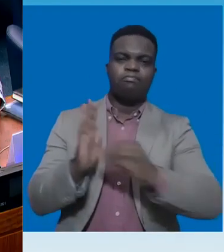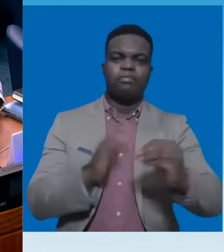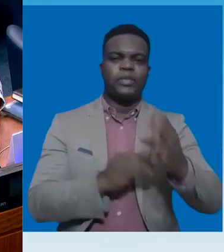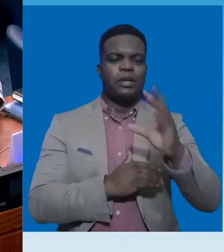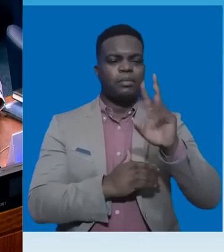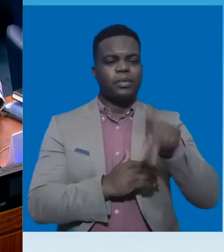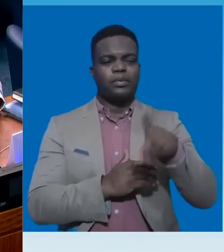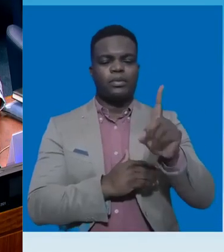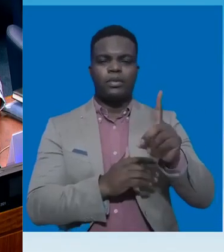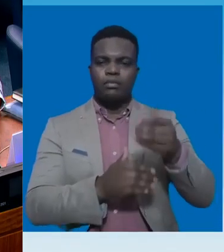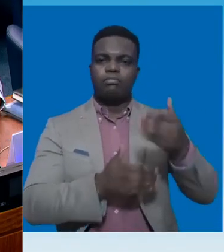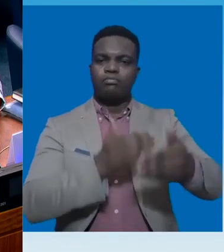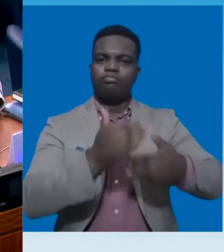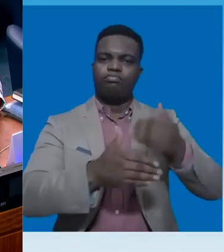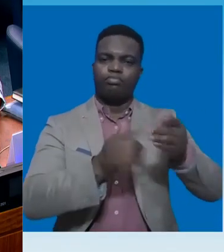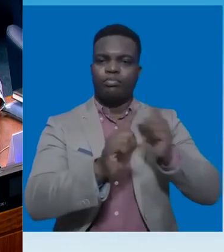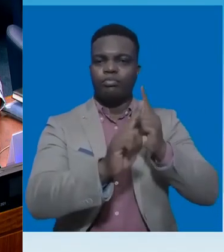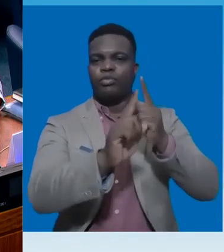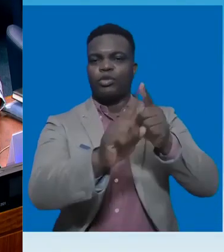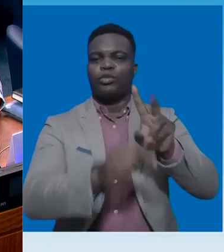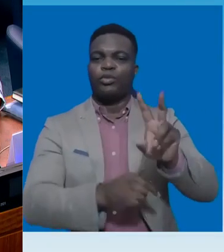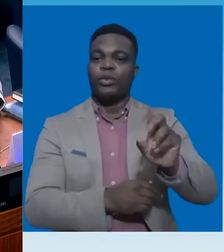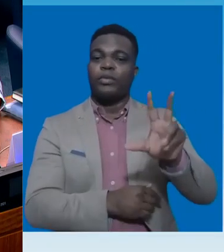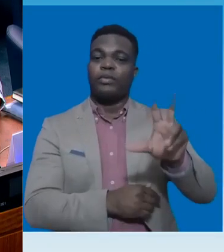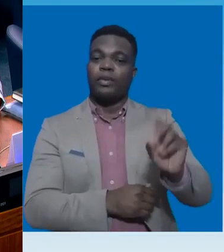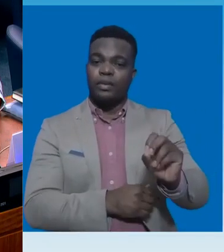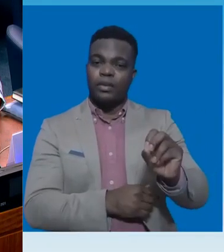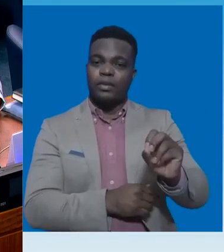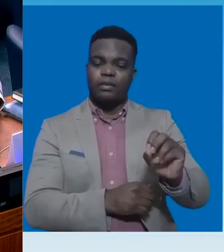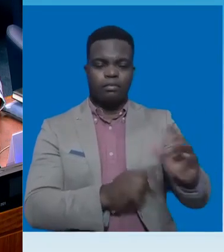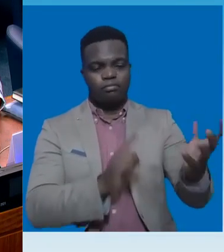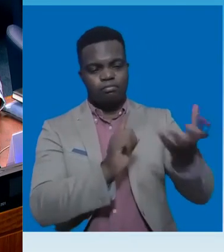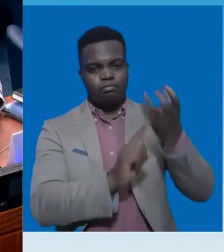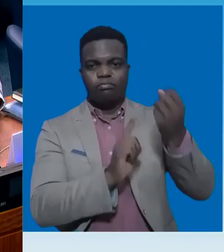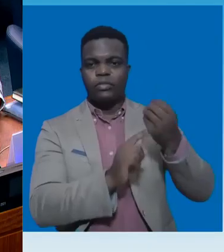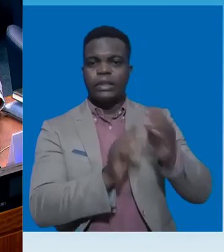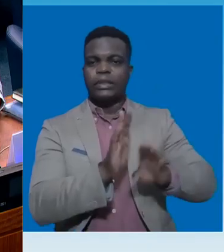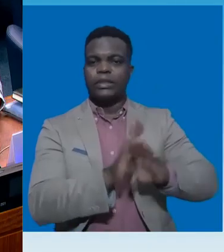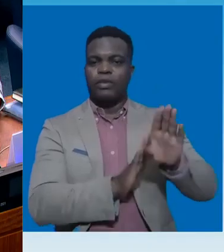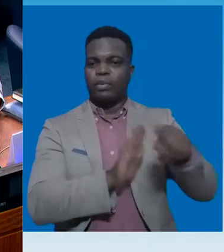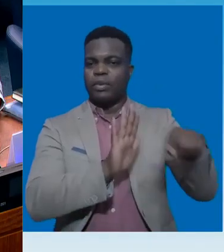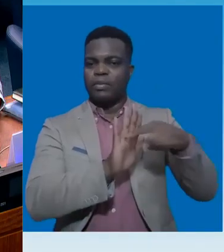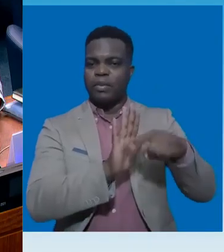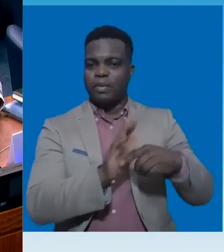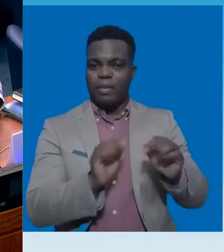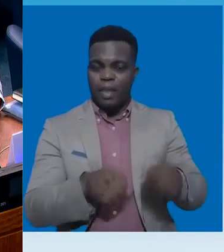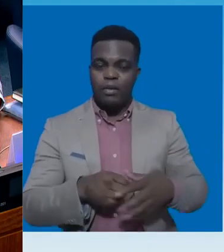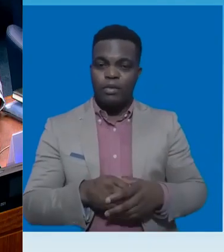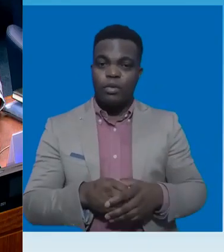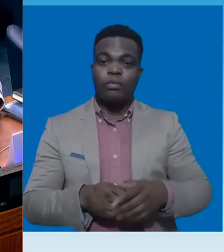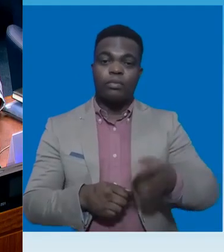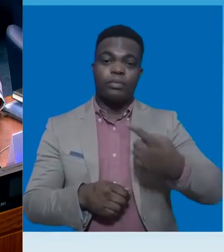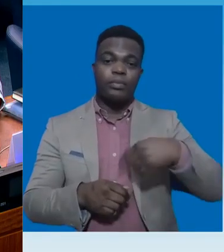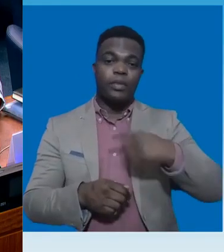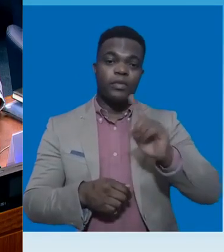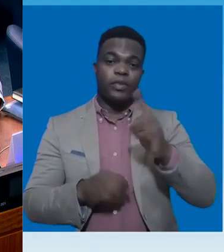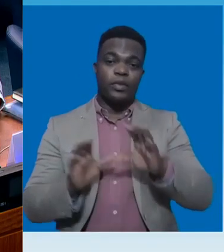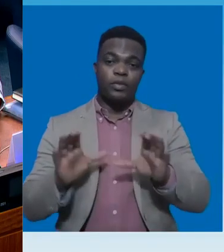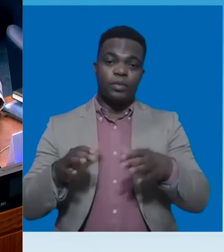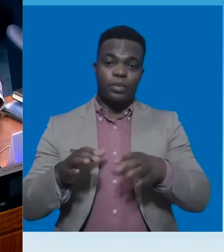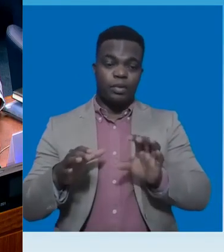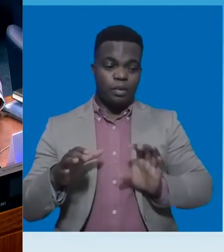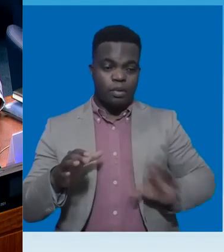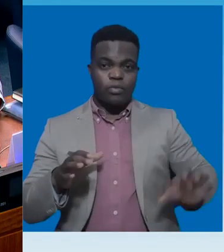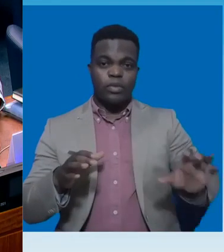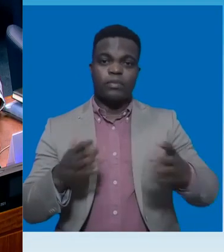of the first group of member states to advocate, join, and ratify the CRPD, China strongly supports